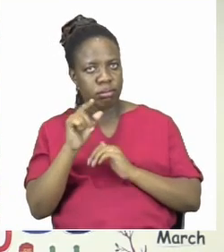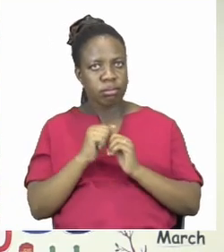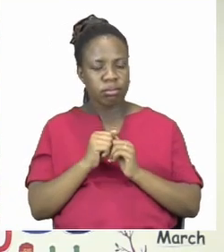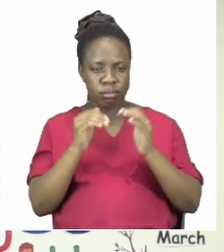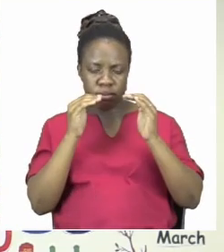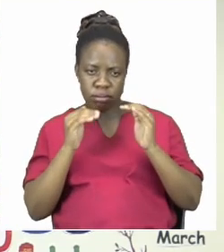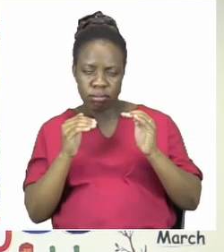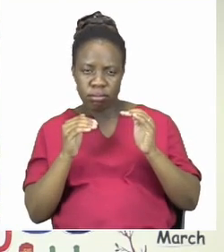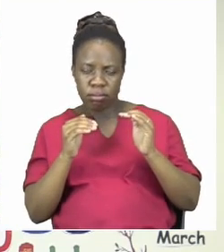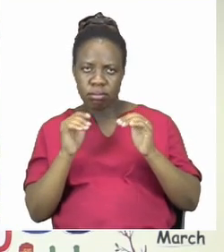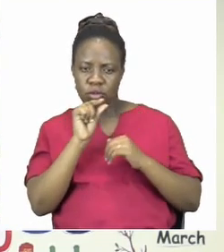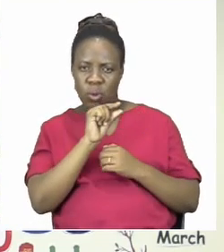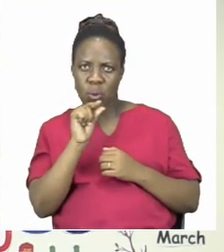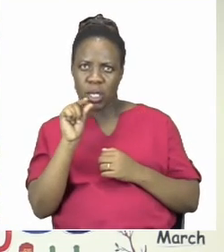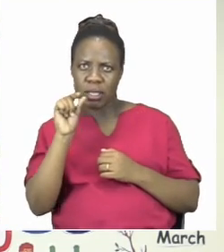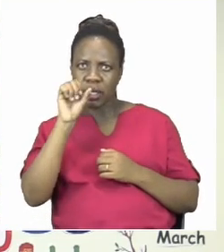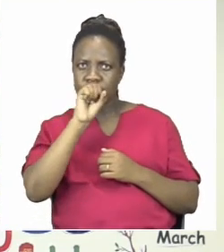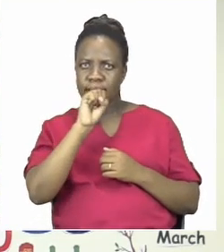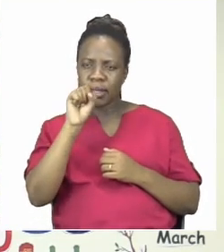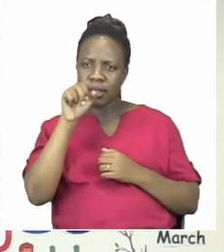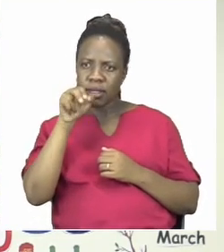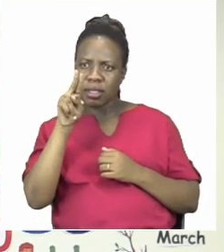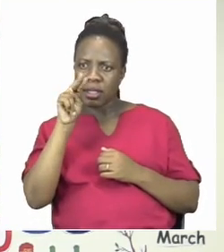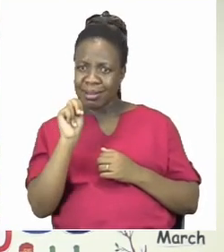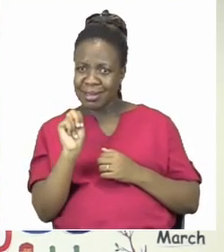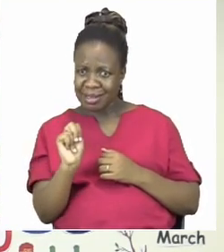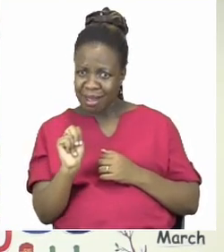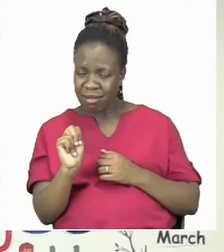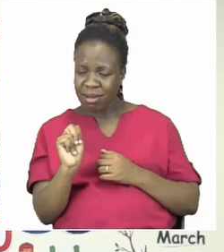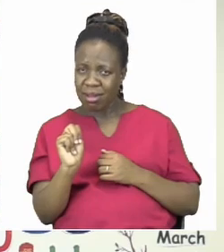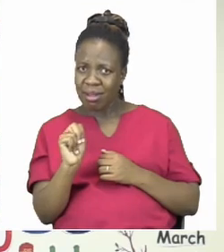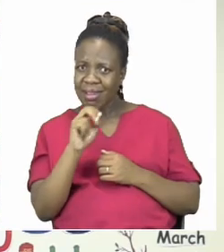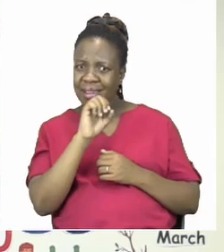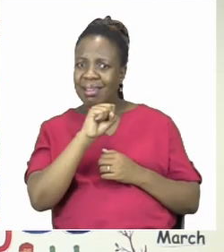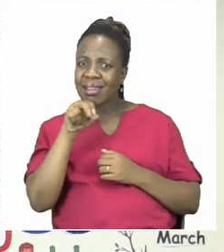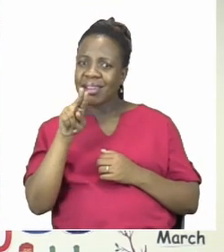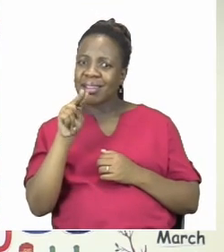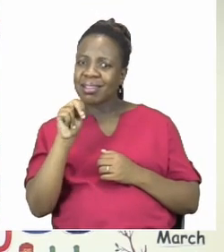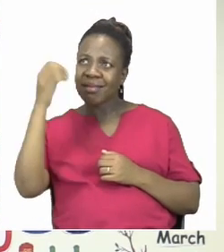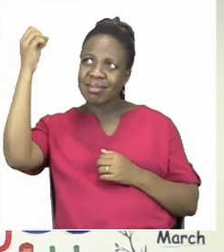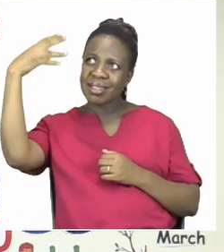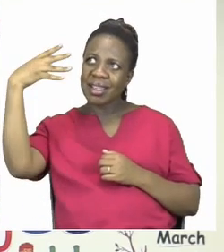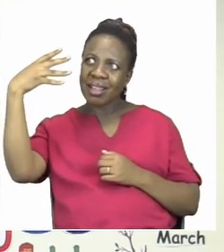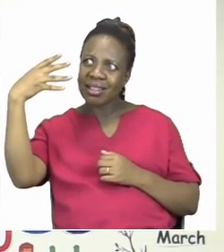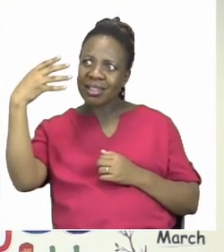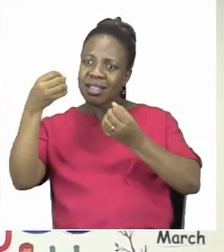sun. Now the sun is a source of light, but it can also be a source of